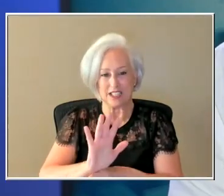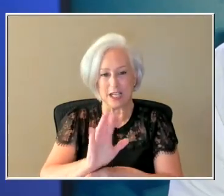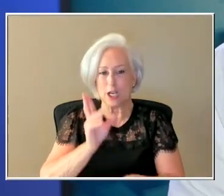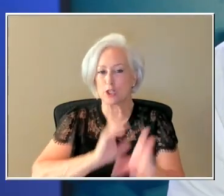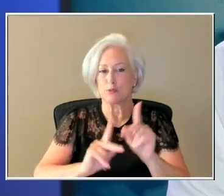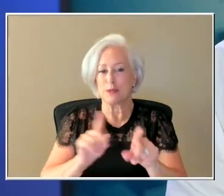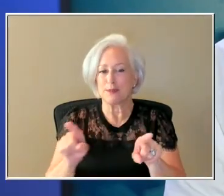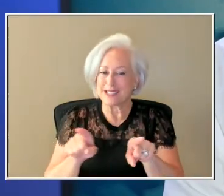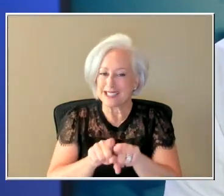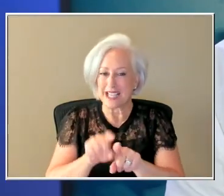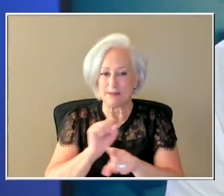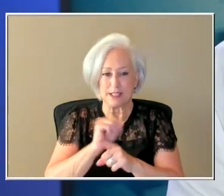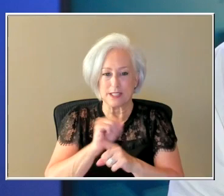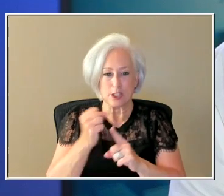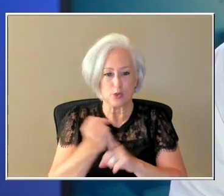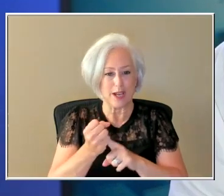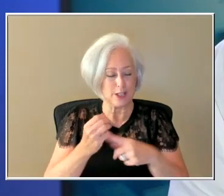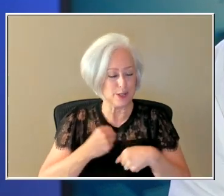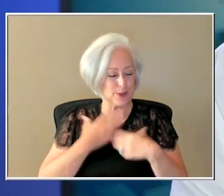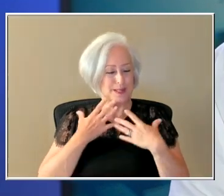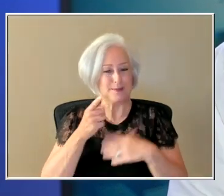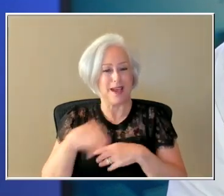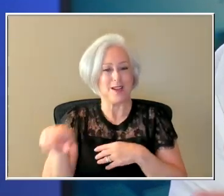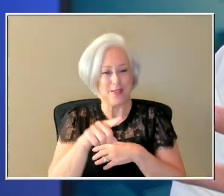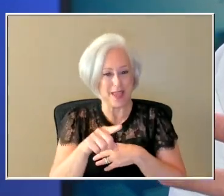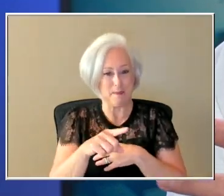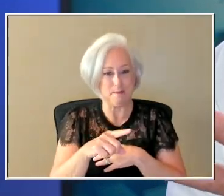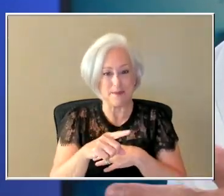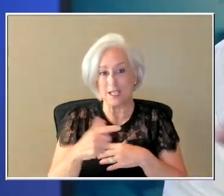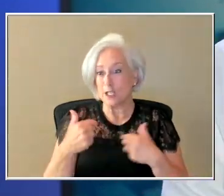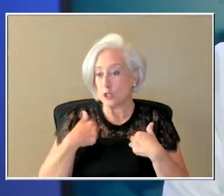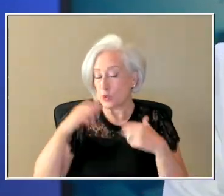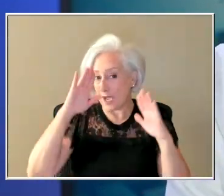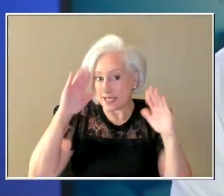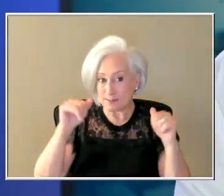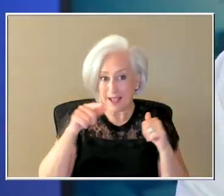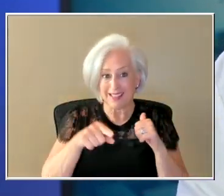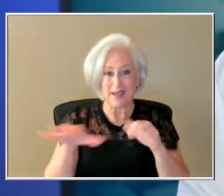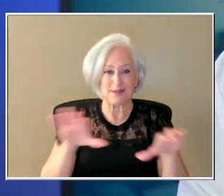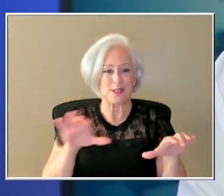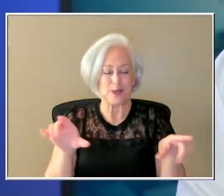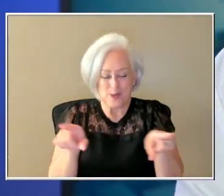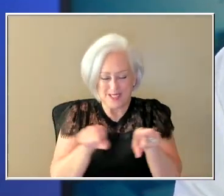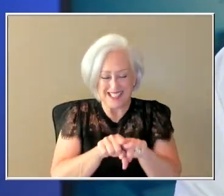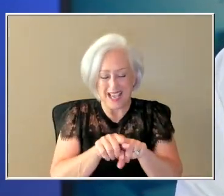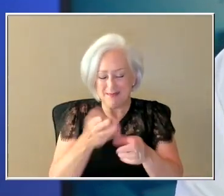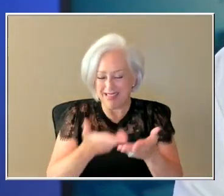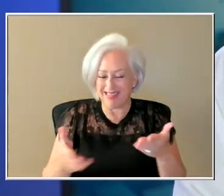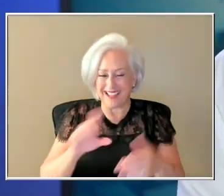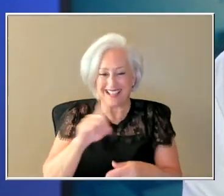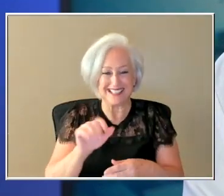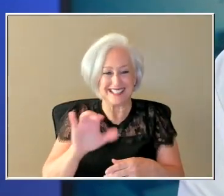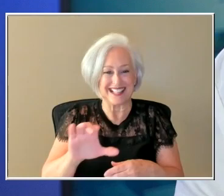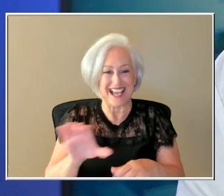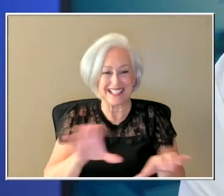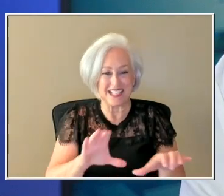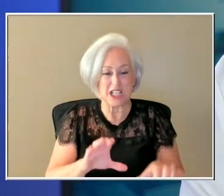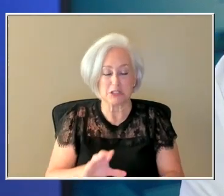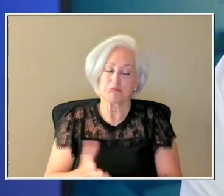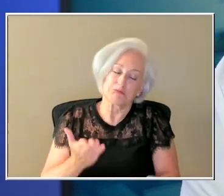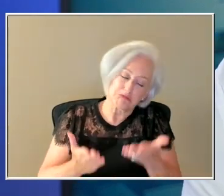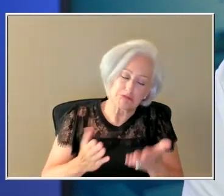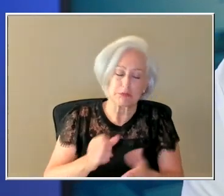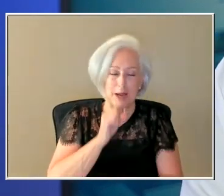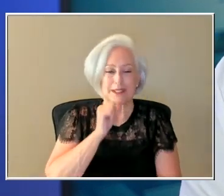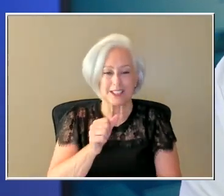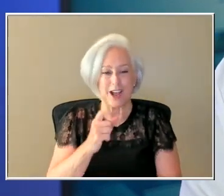to inspire them. Yeah. Do I expect them to do what Zac has done? Probably not, because he really is one of a